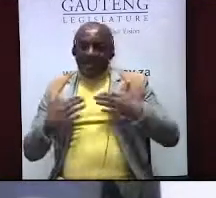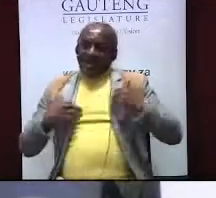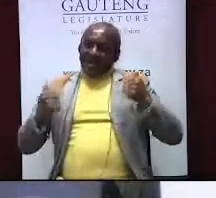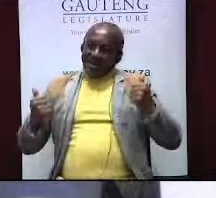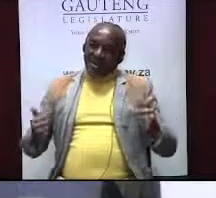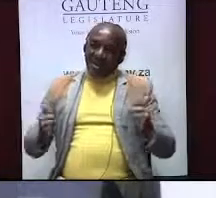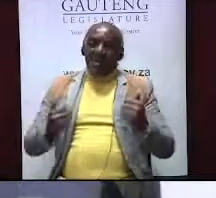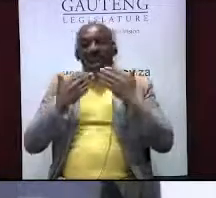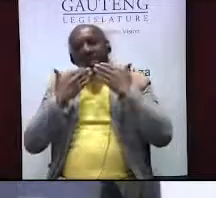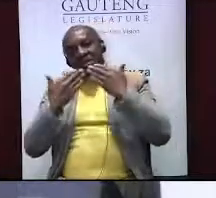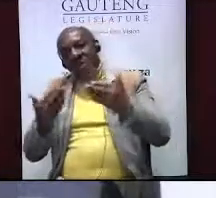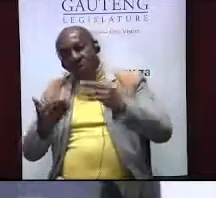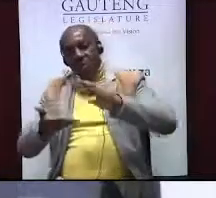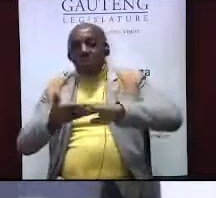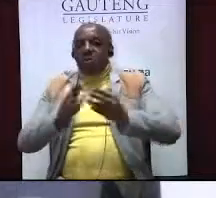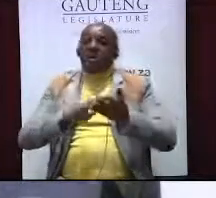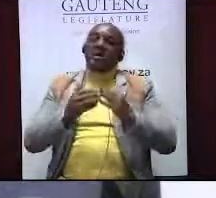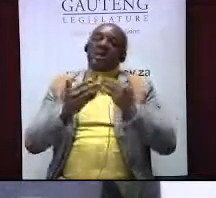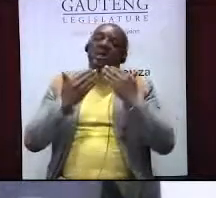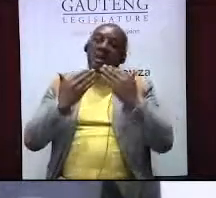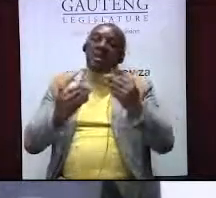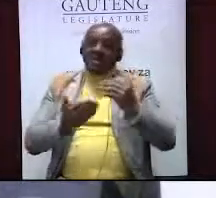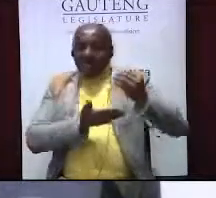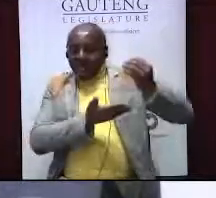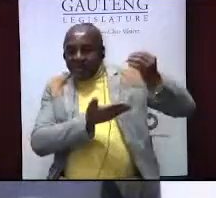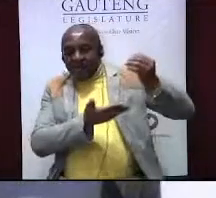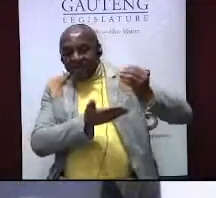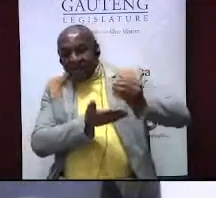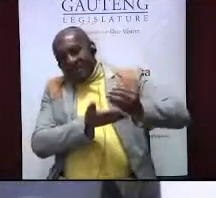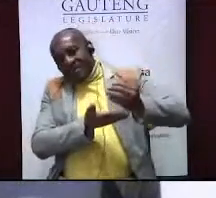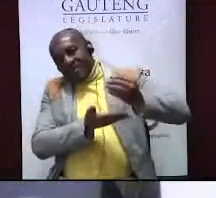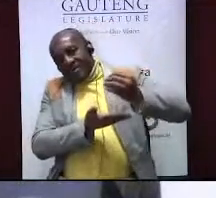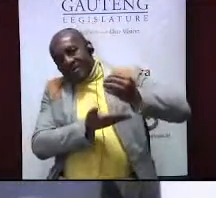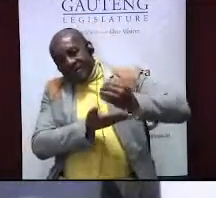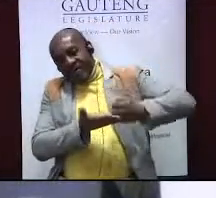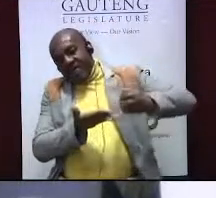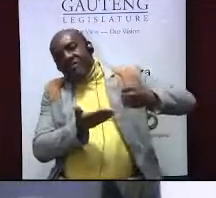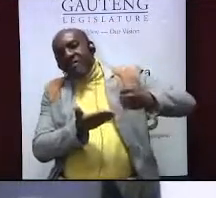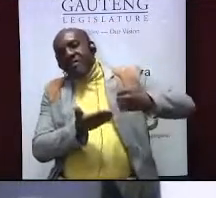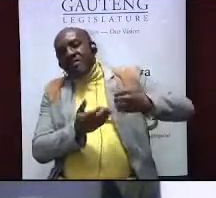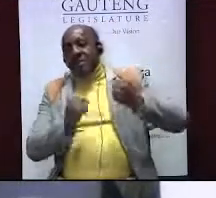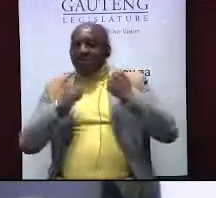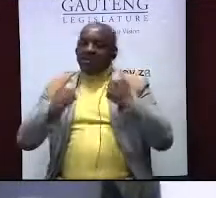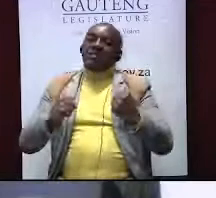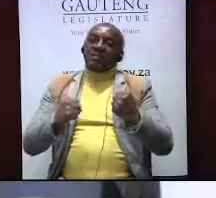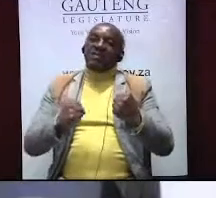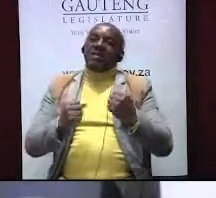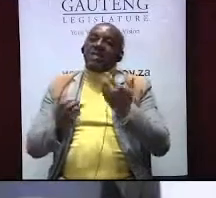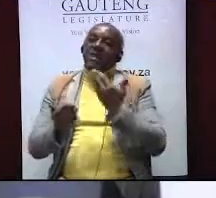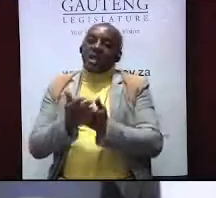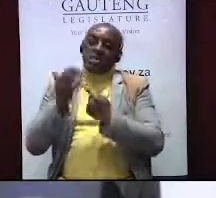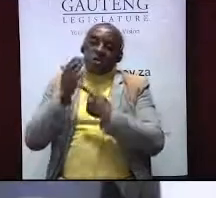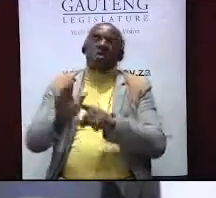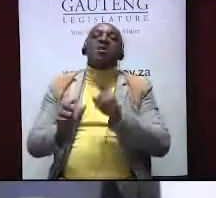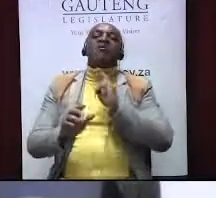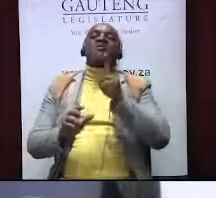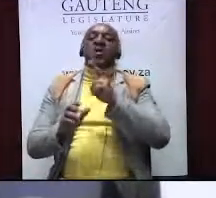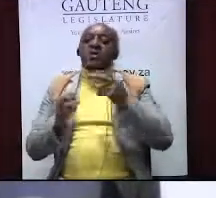community. I thank every one of you. Be safe. Be strong and be the voice of healing. I thank you very, very